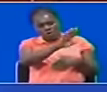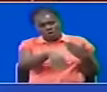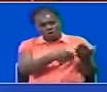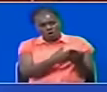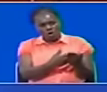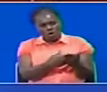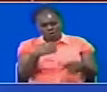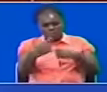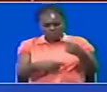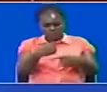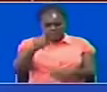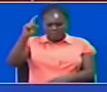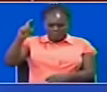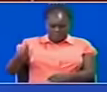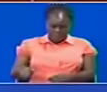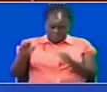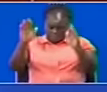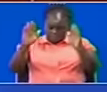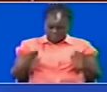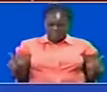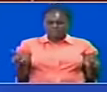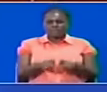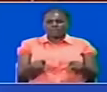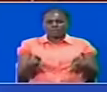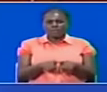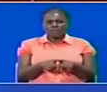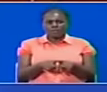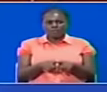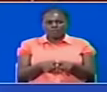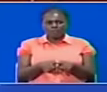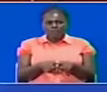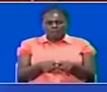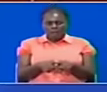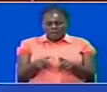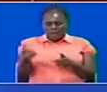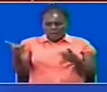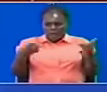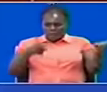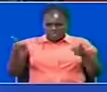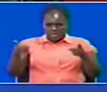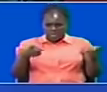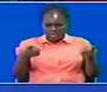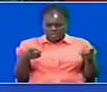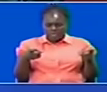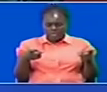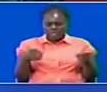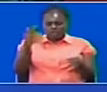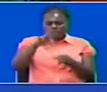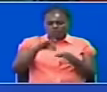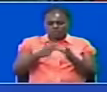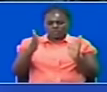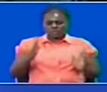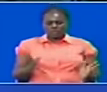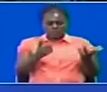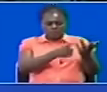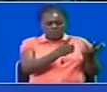back-end processes which are as important as capturing the voter details on the first day when a voter presents themselves to